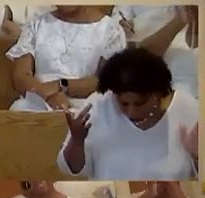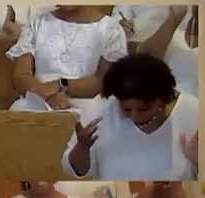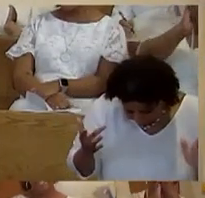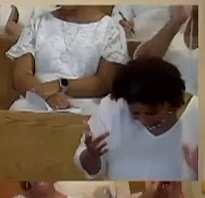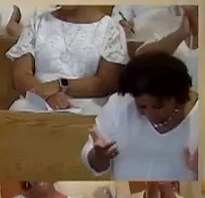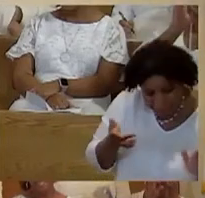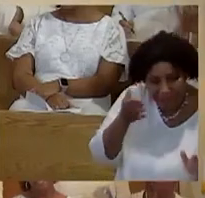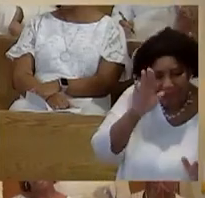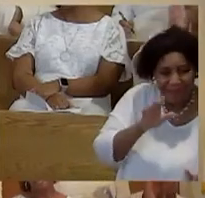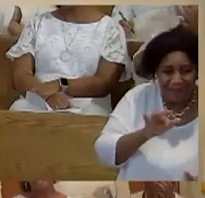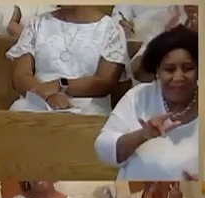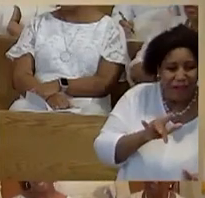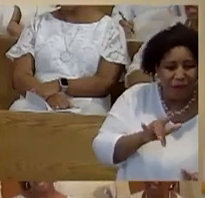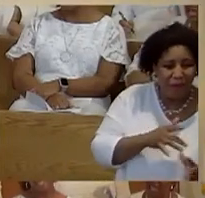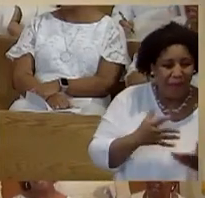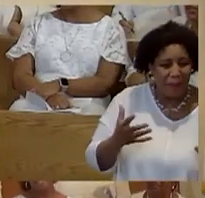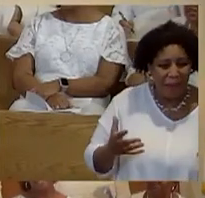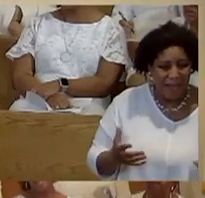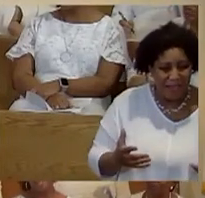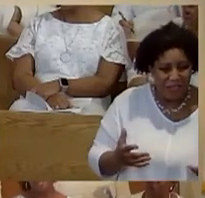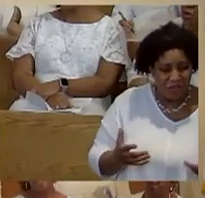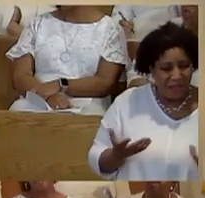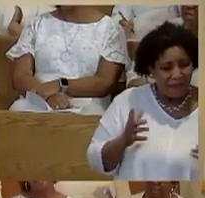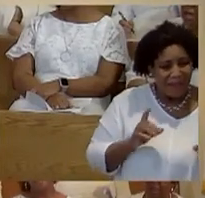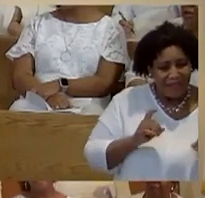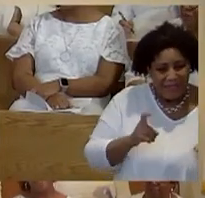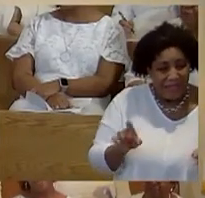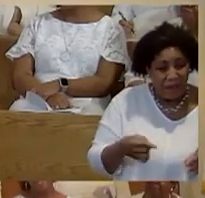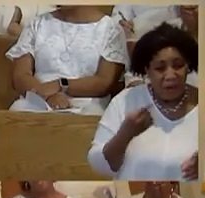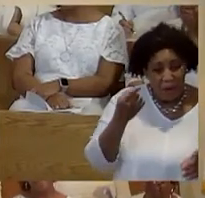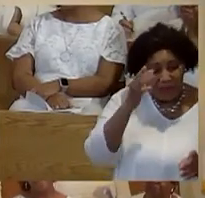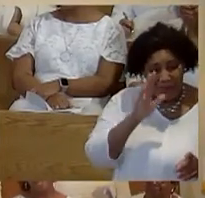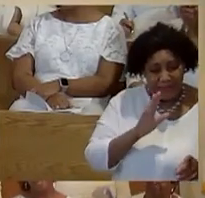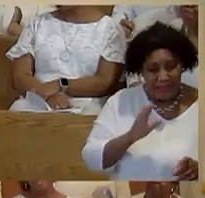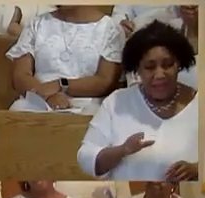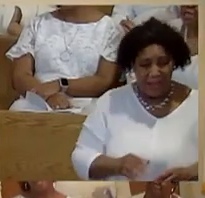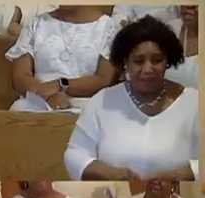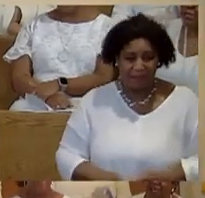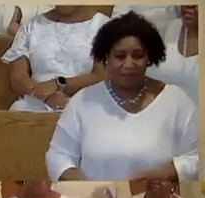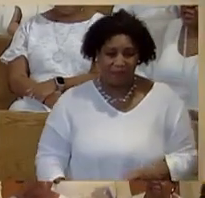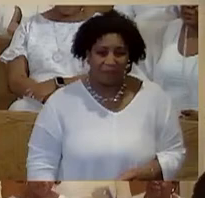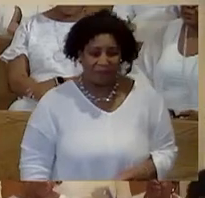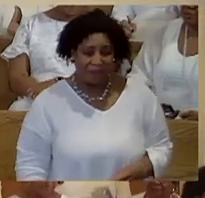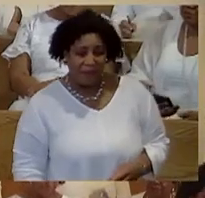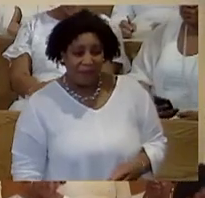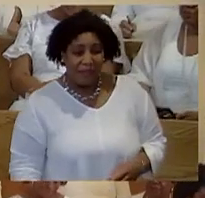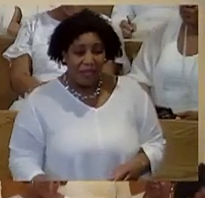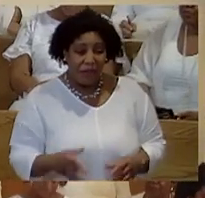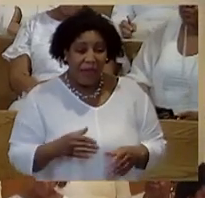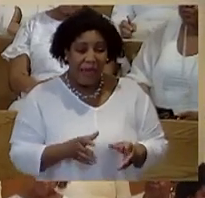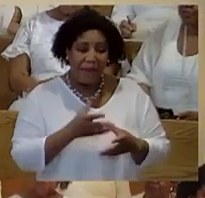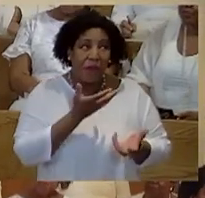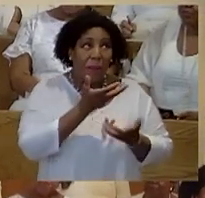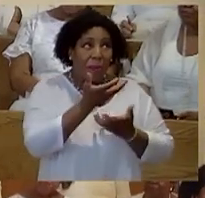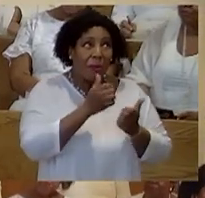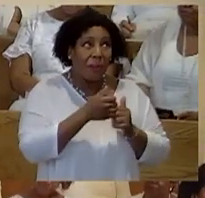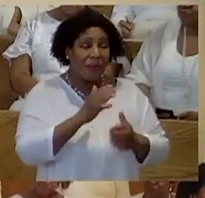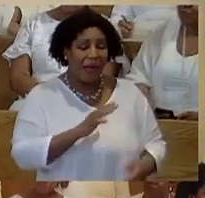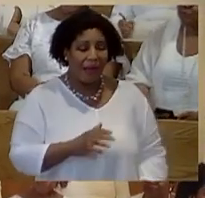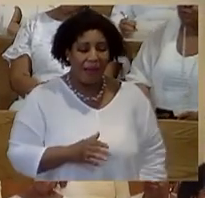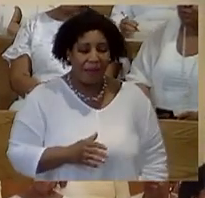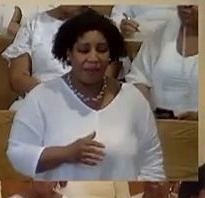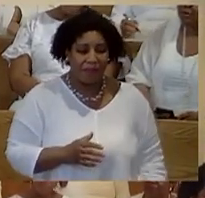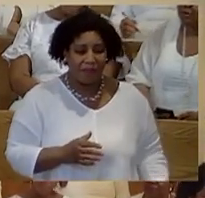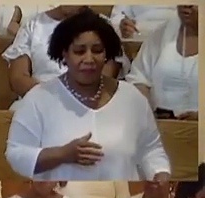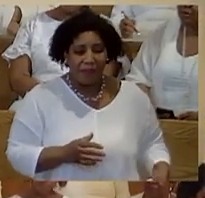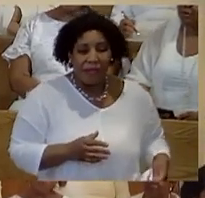God loved you that much that he gave you his only begotten son. And so you got to have communion with God. And